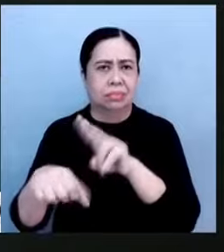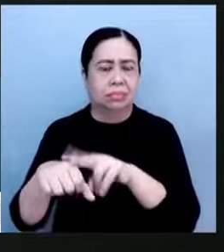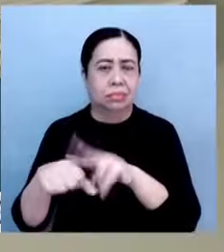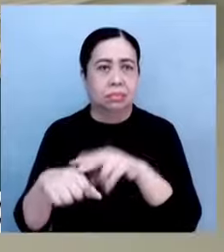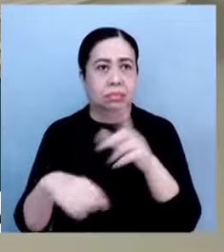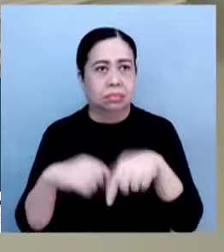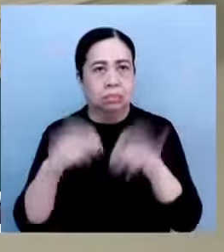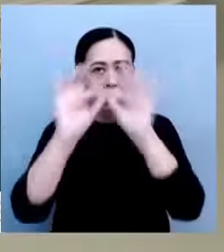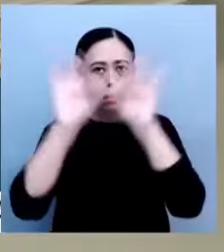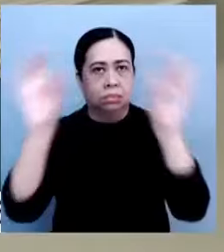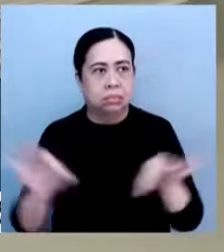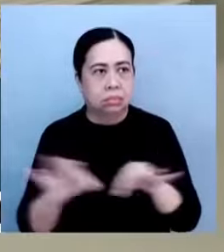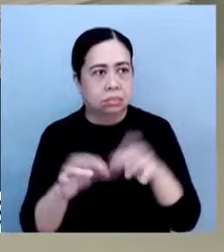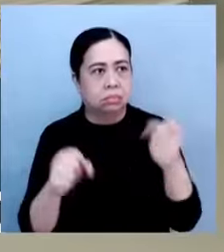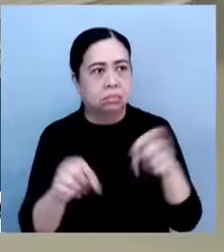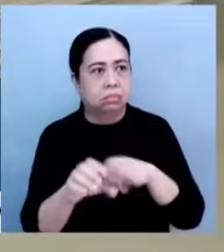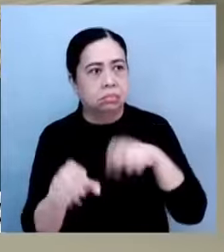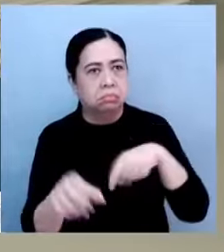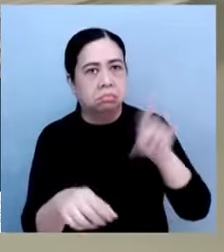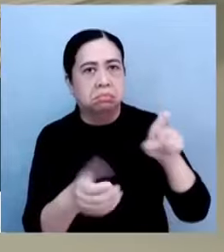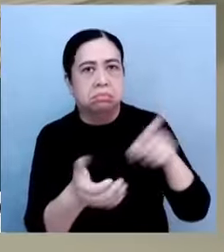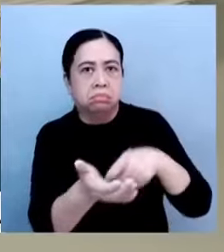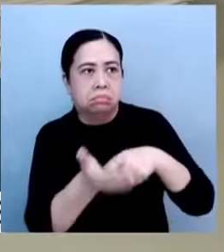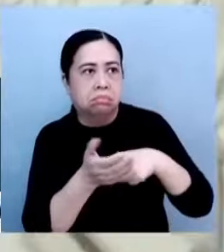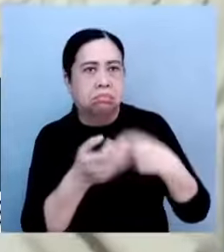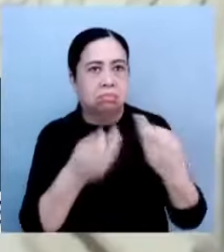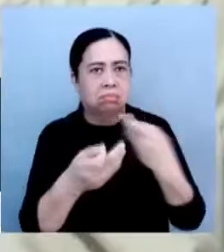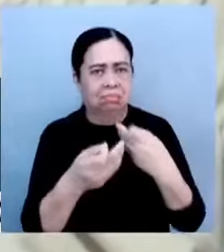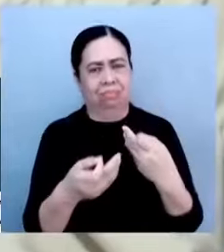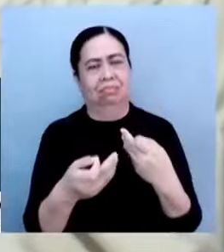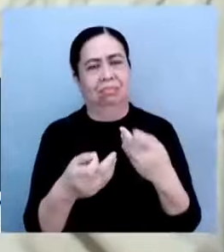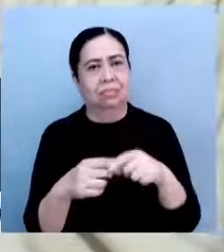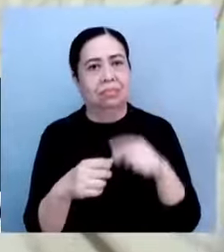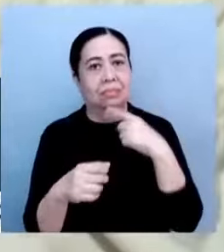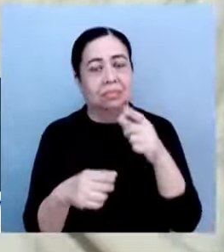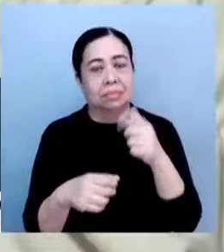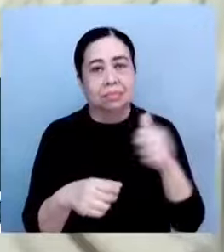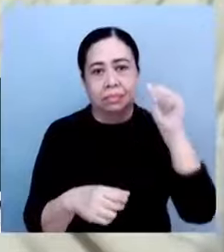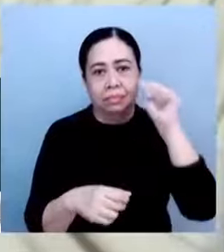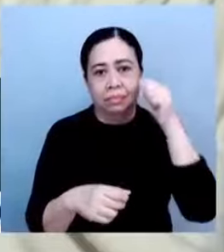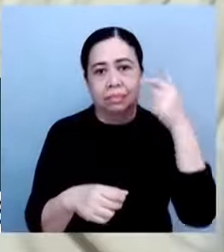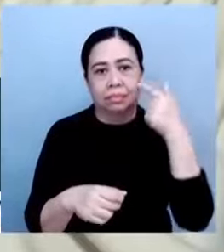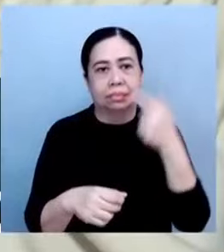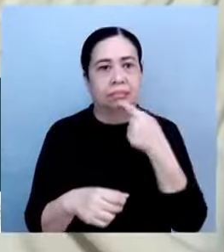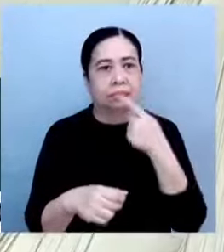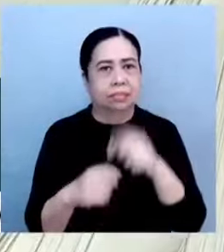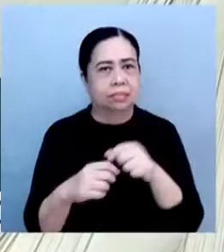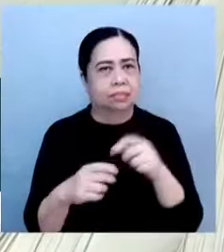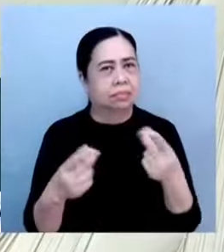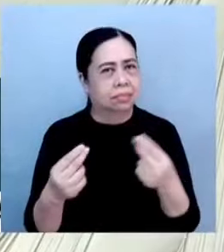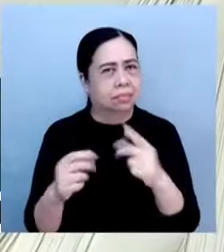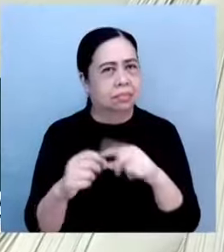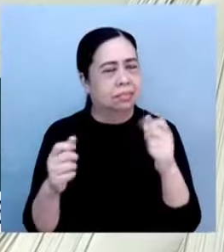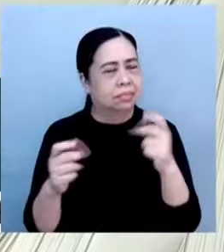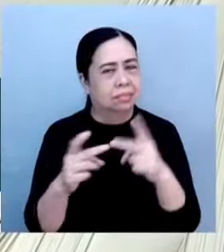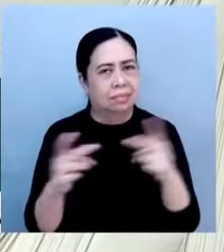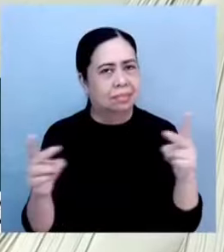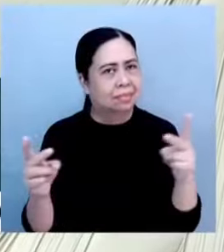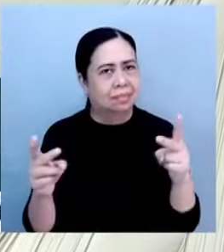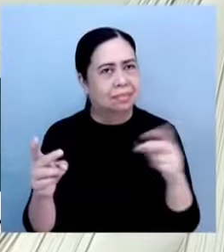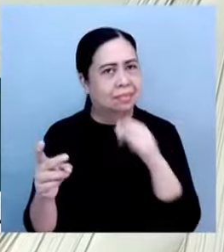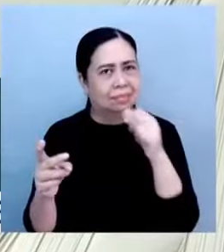for those who want to withdraw their support. But former lawmaker Alfredo Garben Jr. says such a move would be very